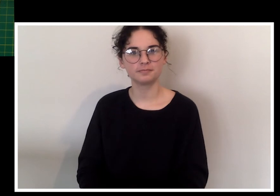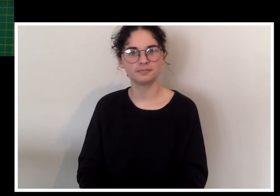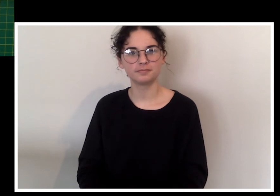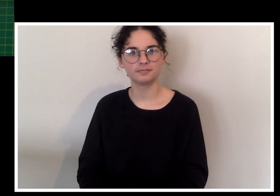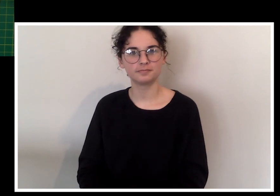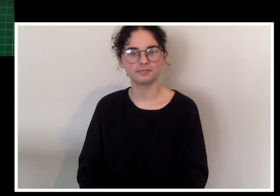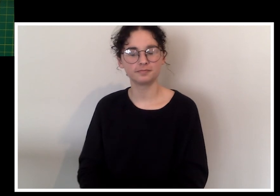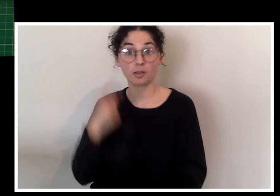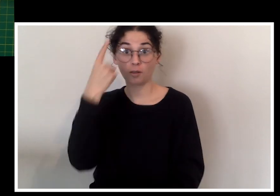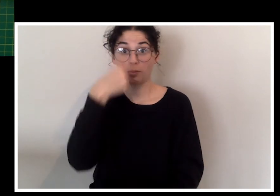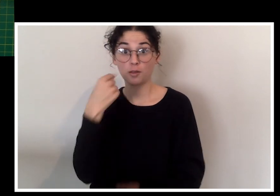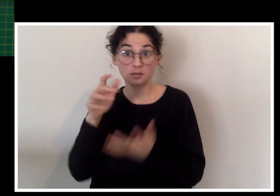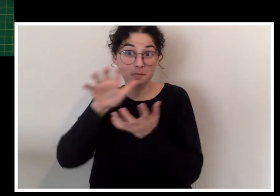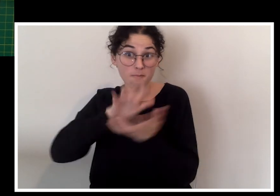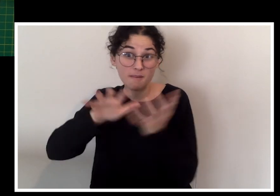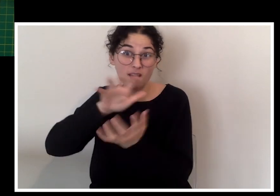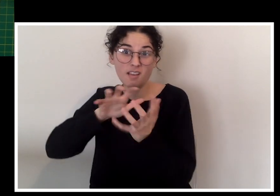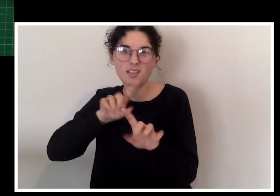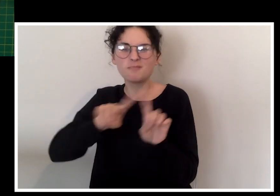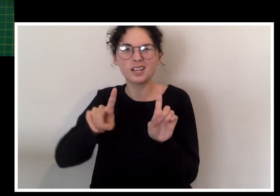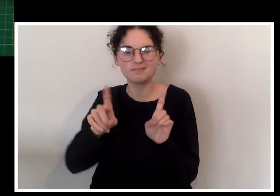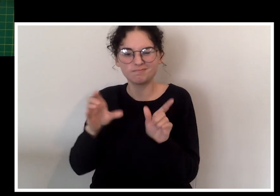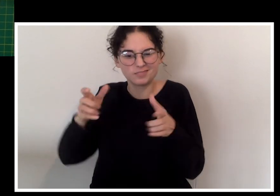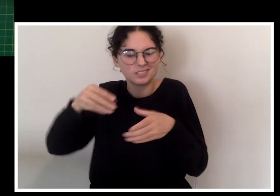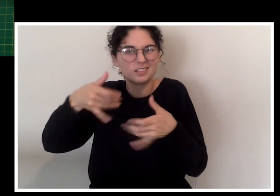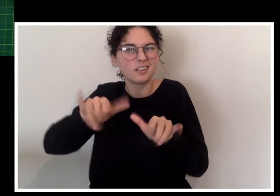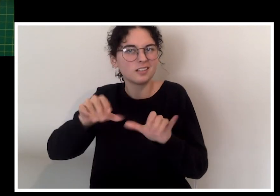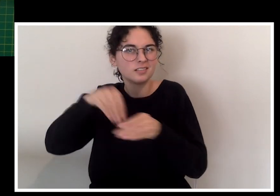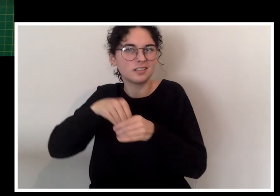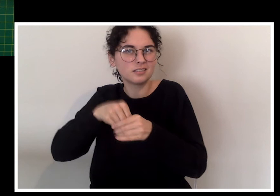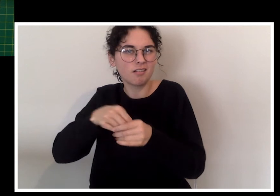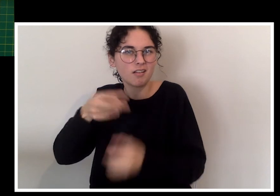Looks a little messy, but it's all contained inside our positive shape here.